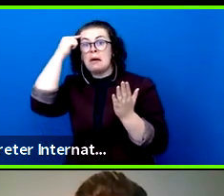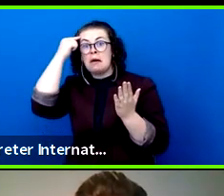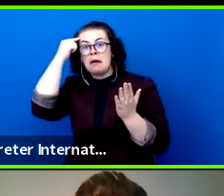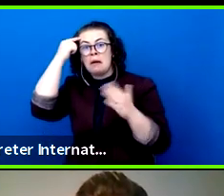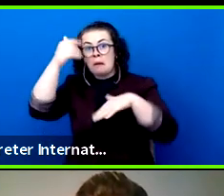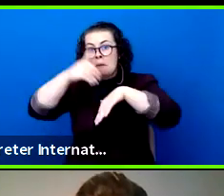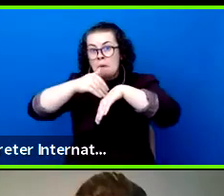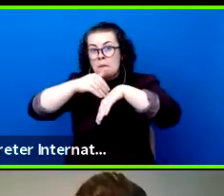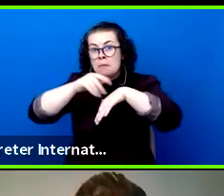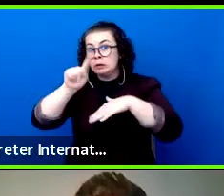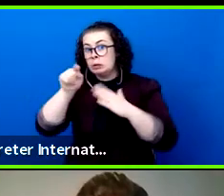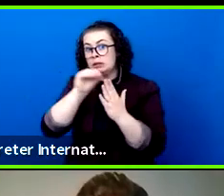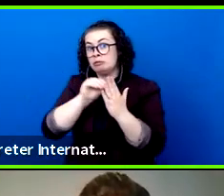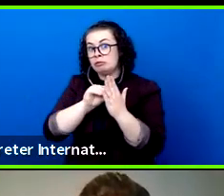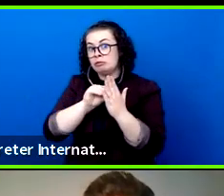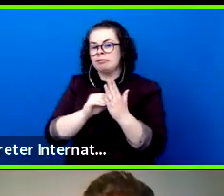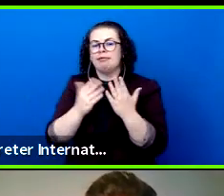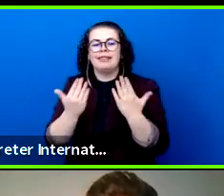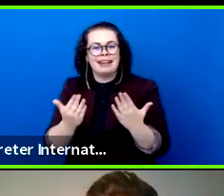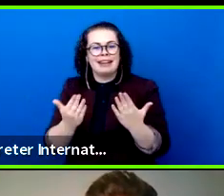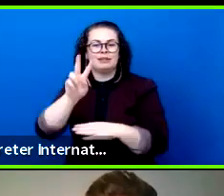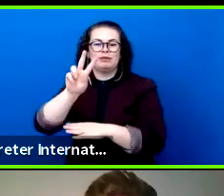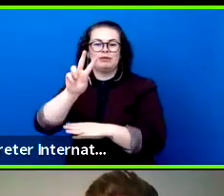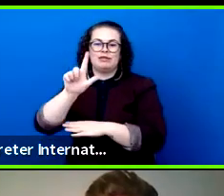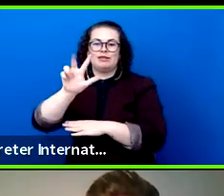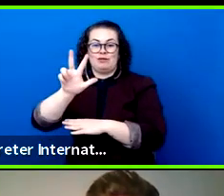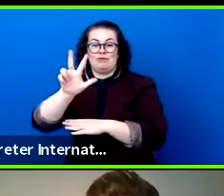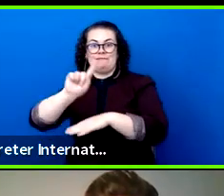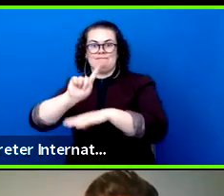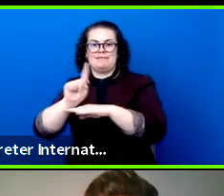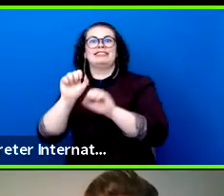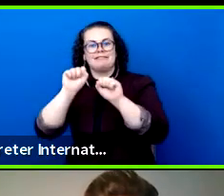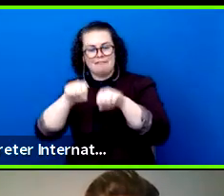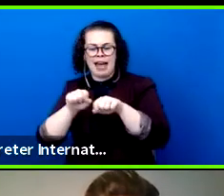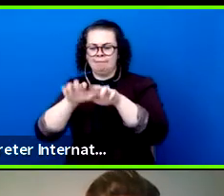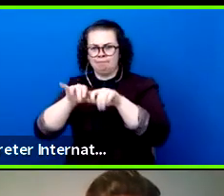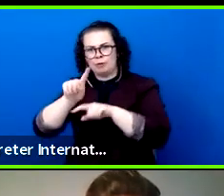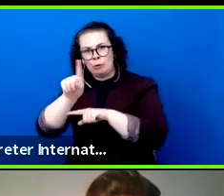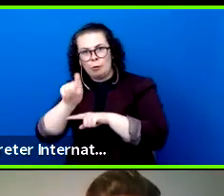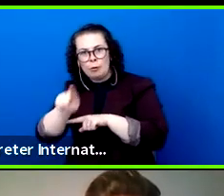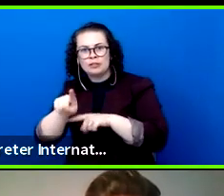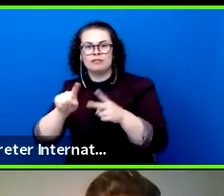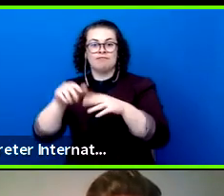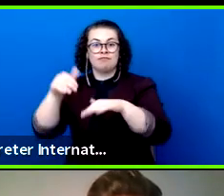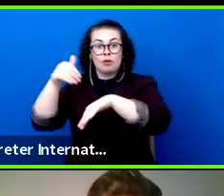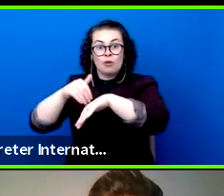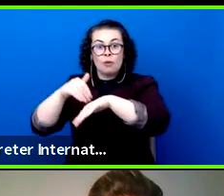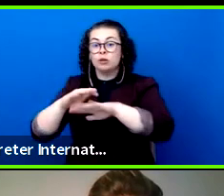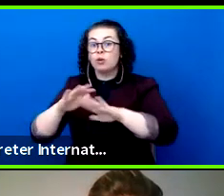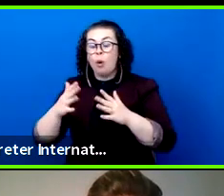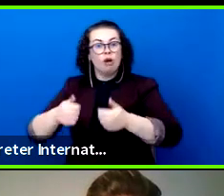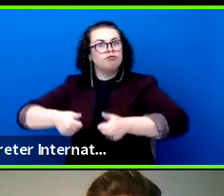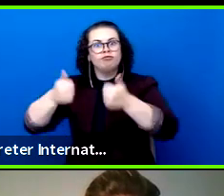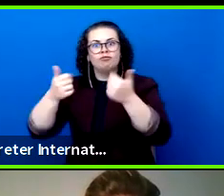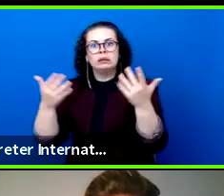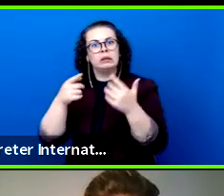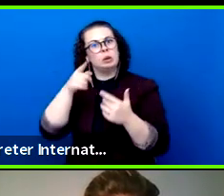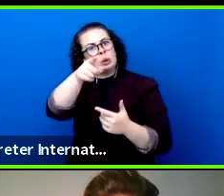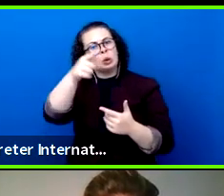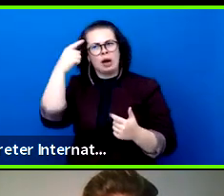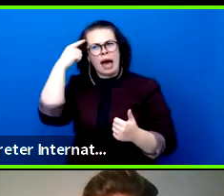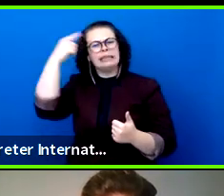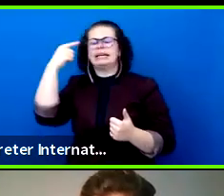ask questions or make comments, or even better, send suggestions of ideas